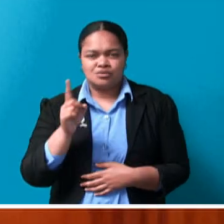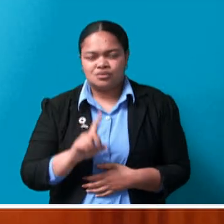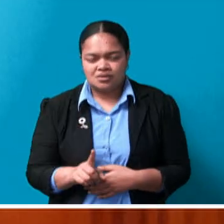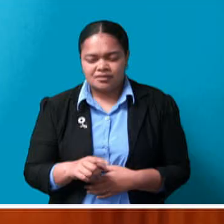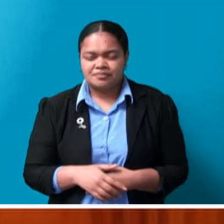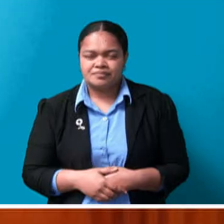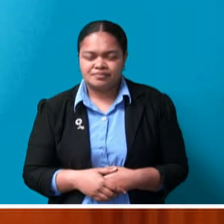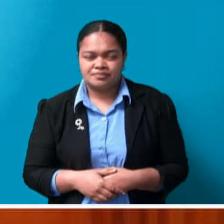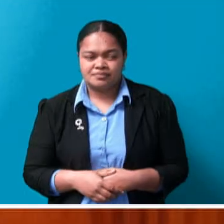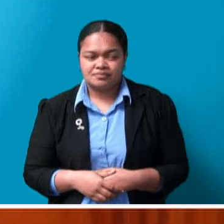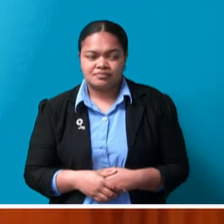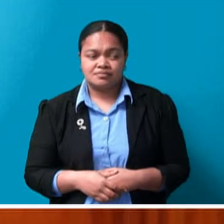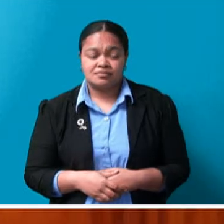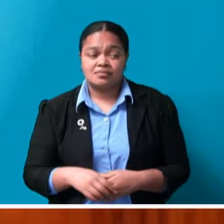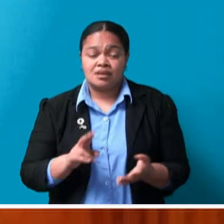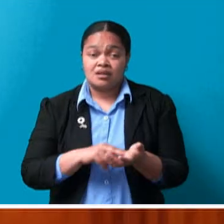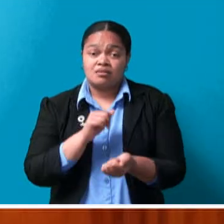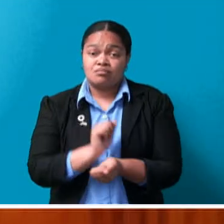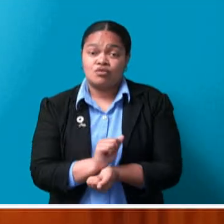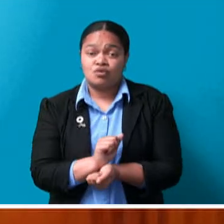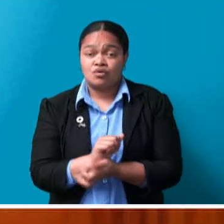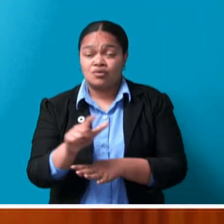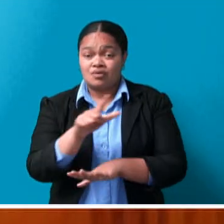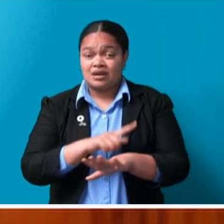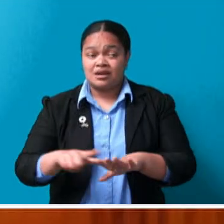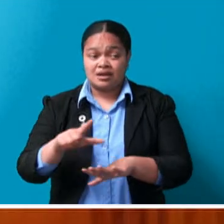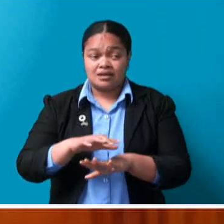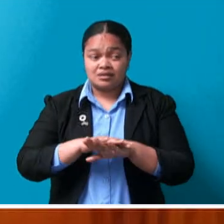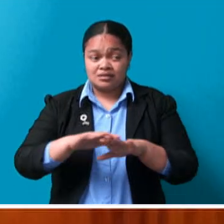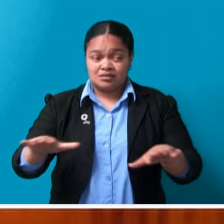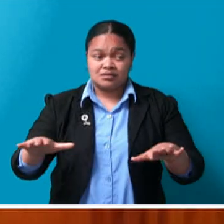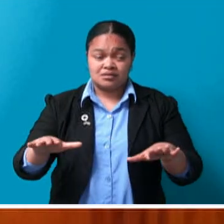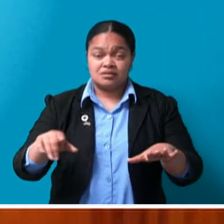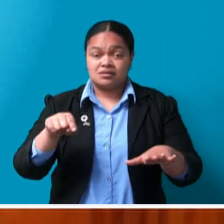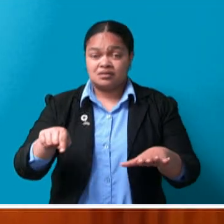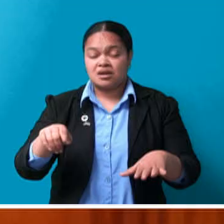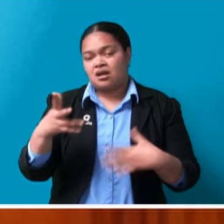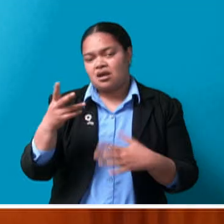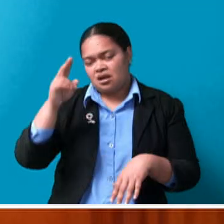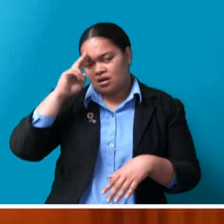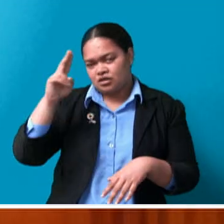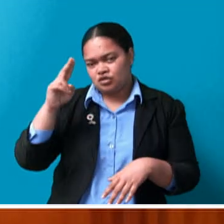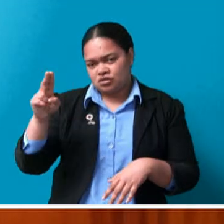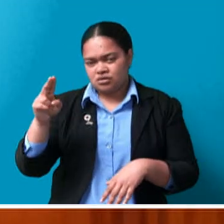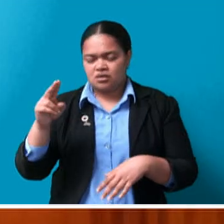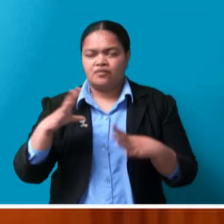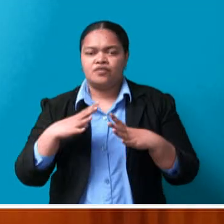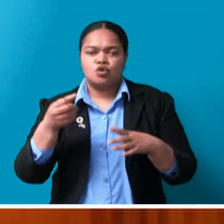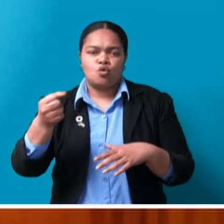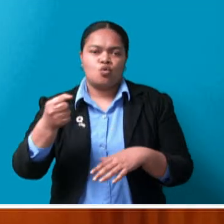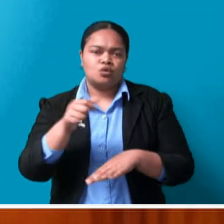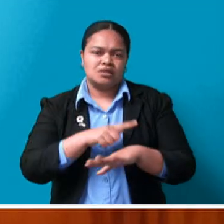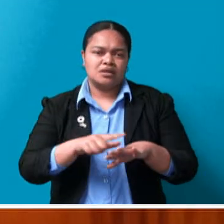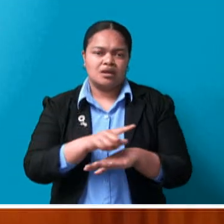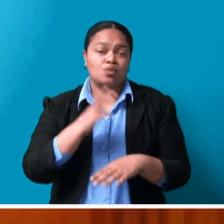the Naboro landfill sits on state freehold land purchased by the government in